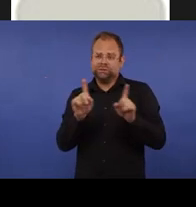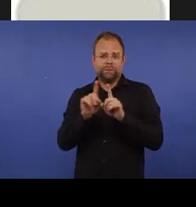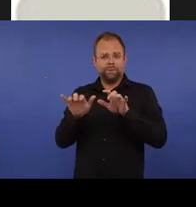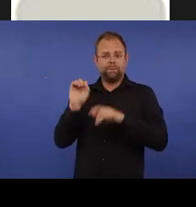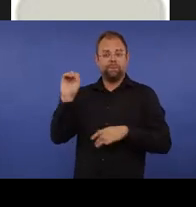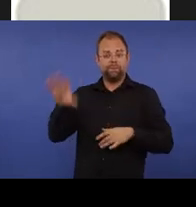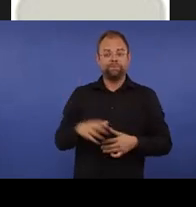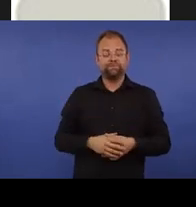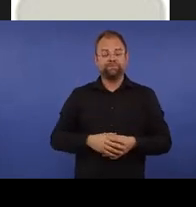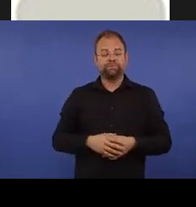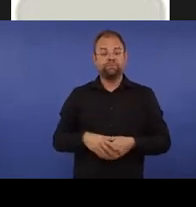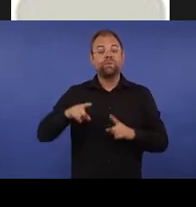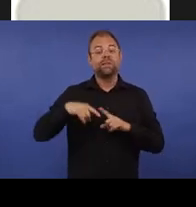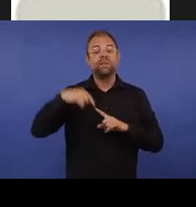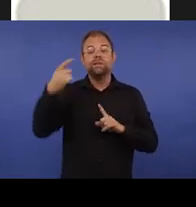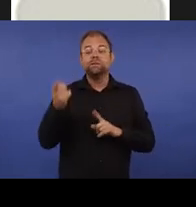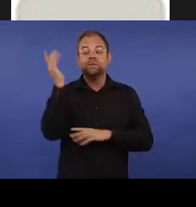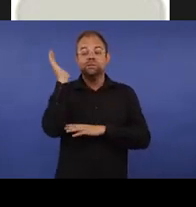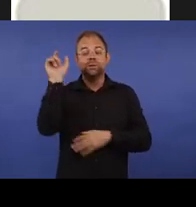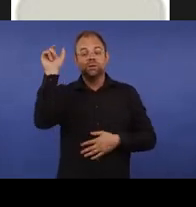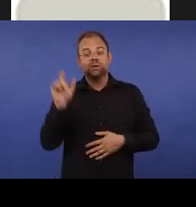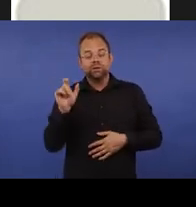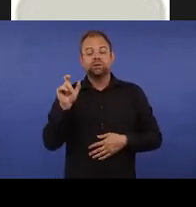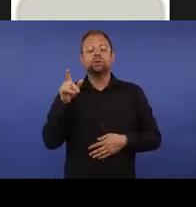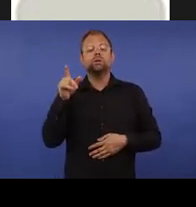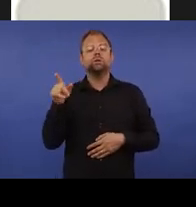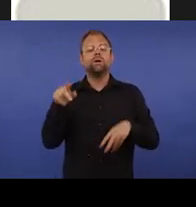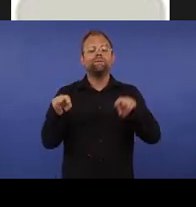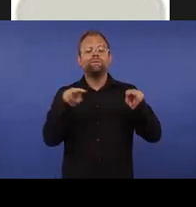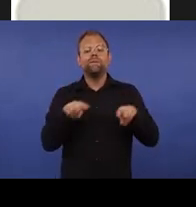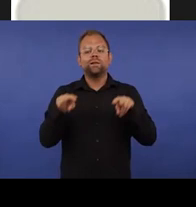Special Reporter on the rights of persons with disabilities.